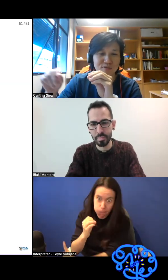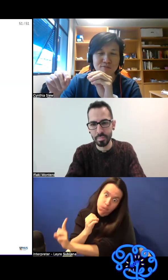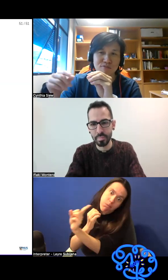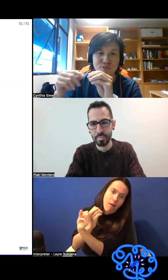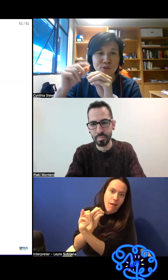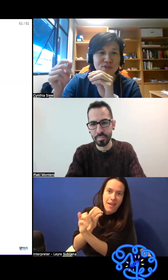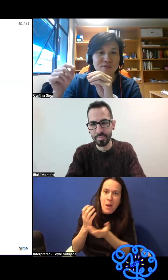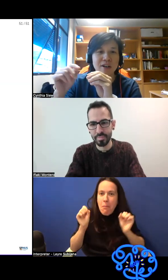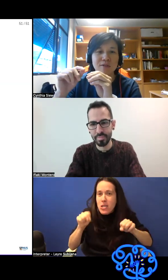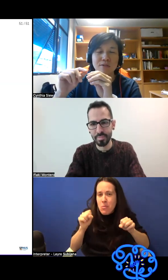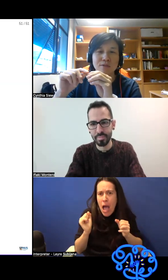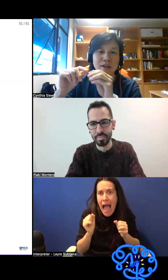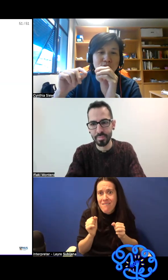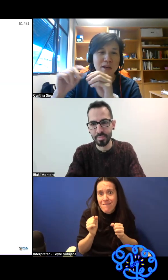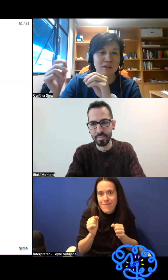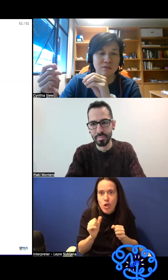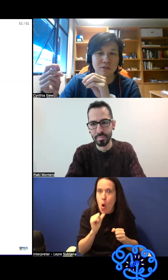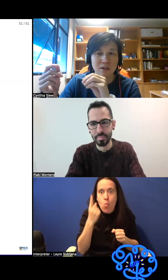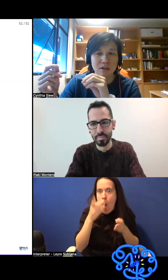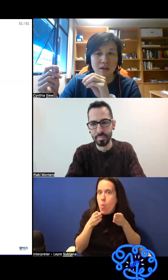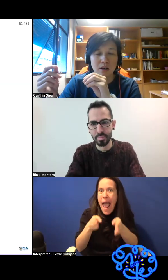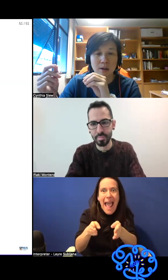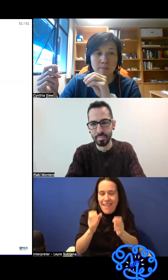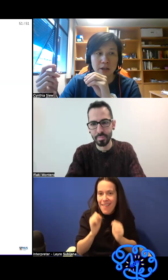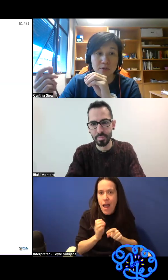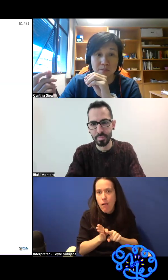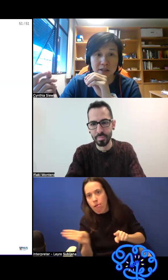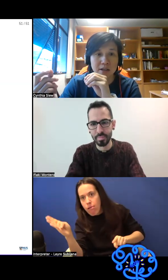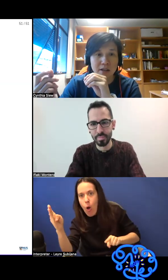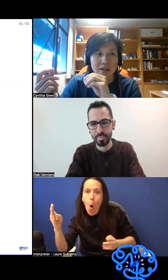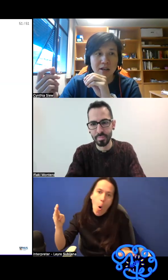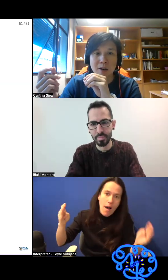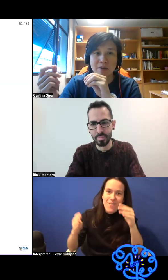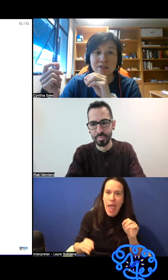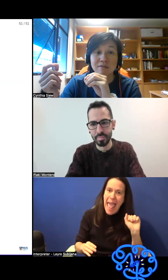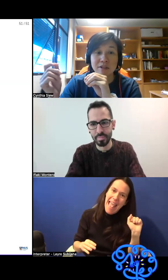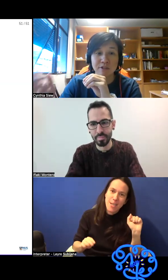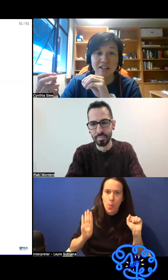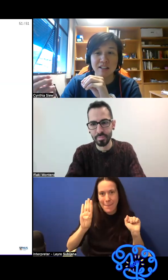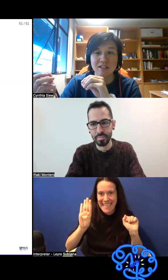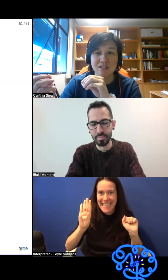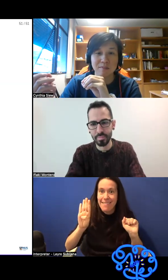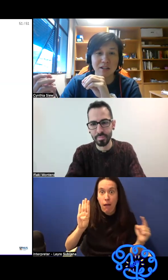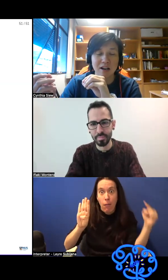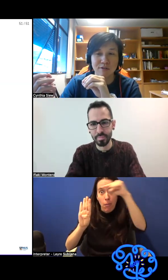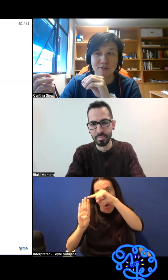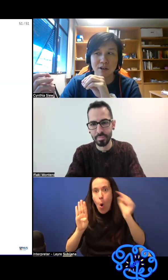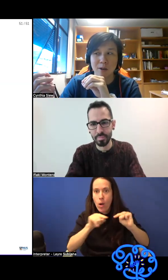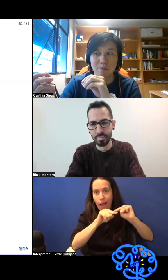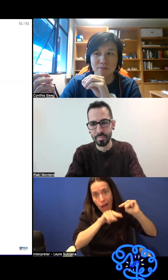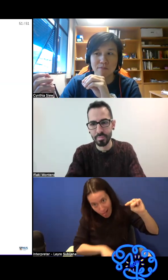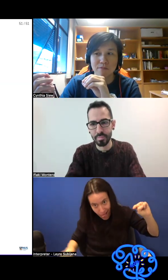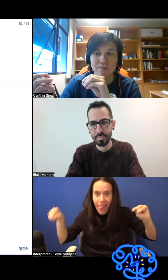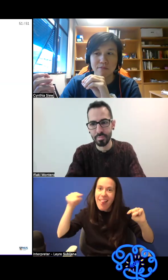alternative routes, right, to get from A to B. As I would say that that's not something that I've